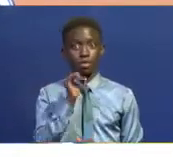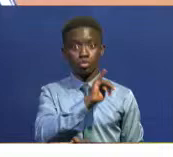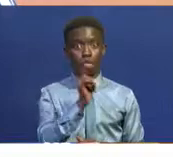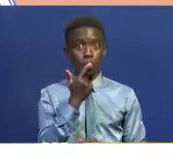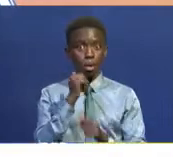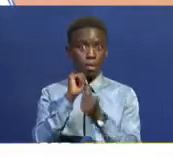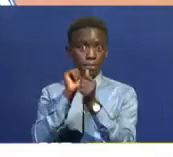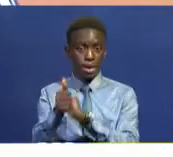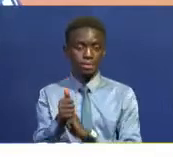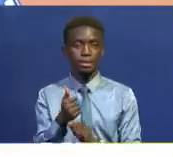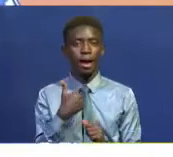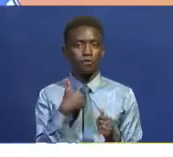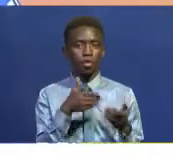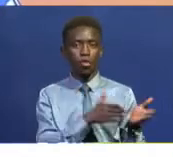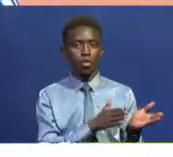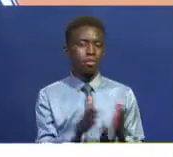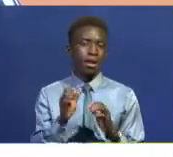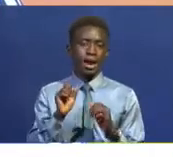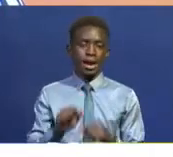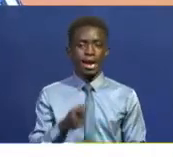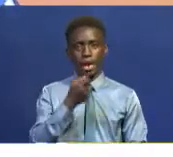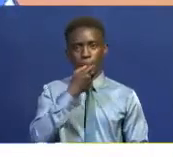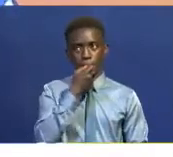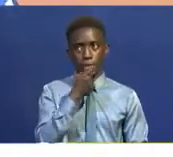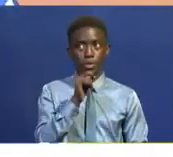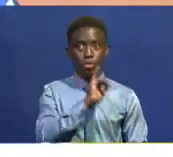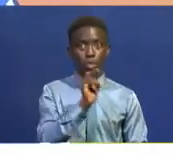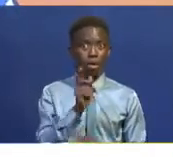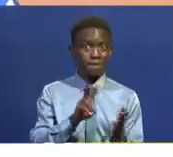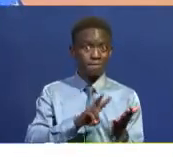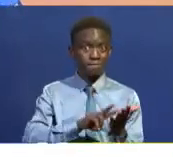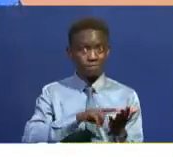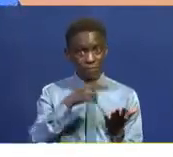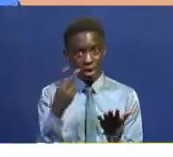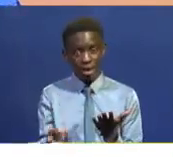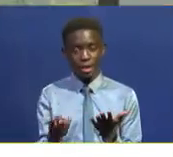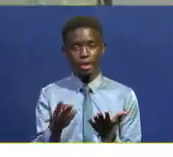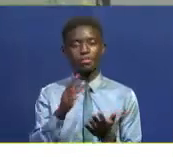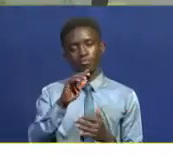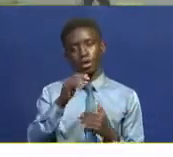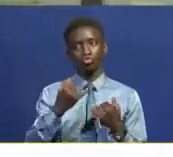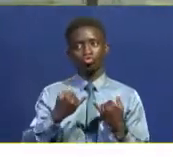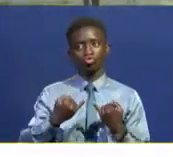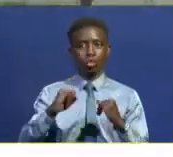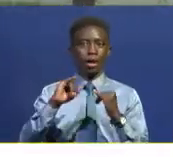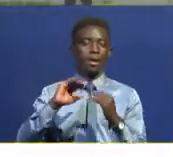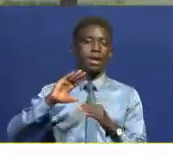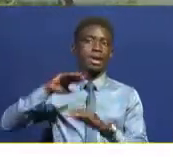opportunity to officiate. Those who fail have a next time to do their best.